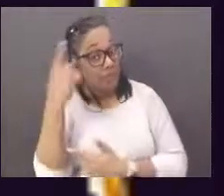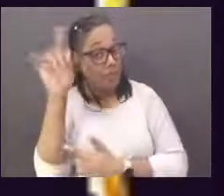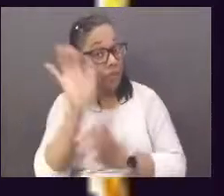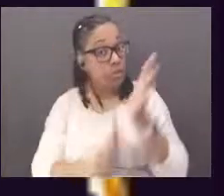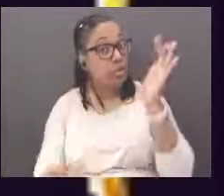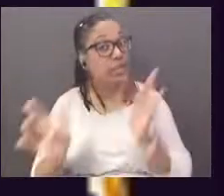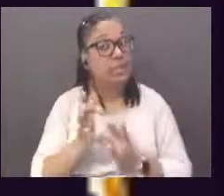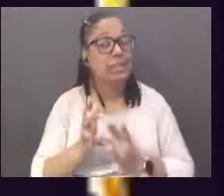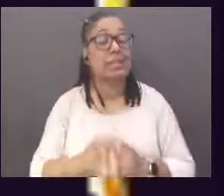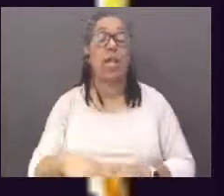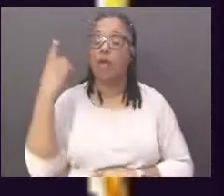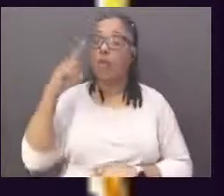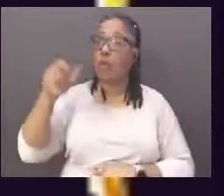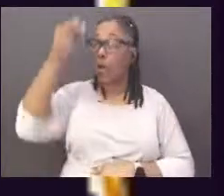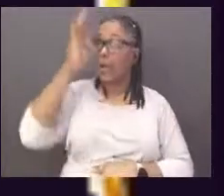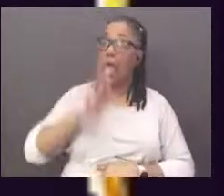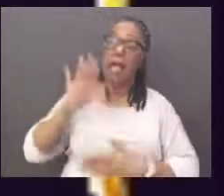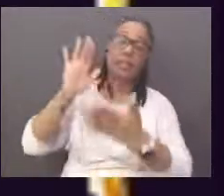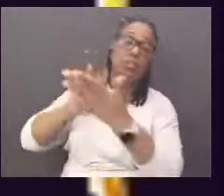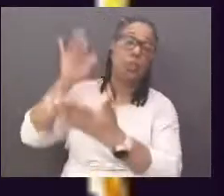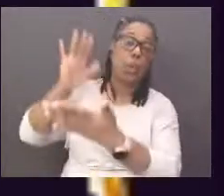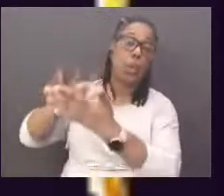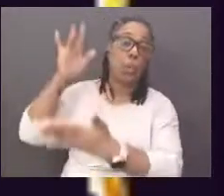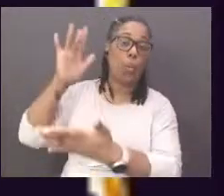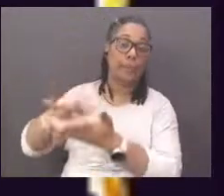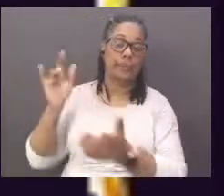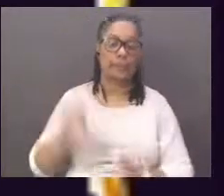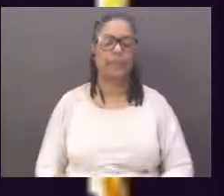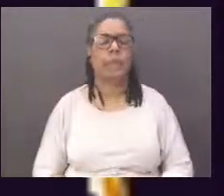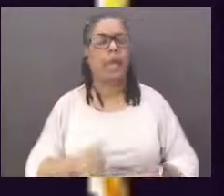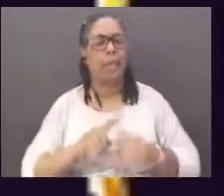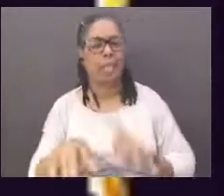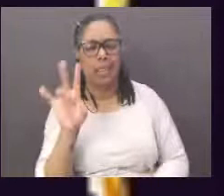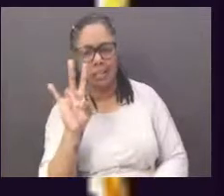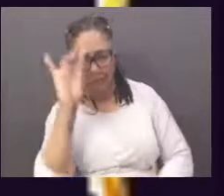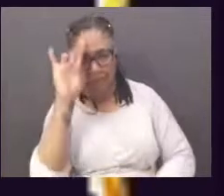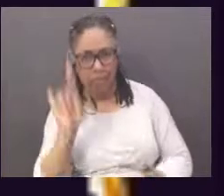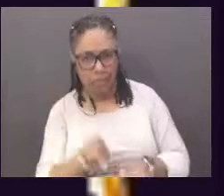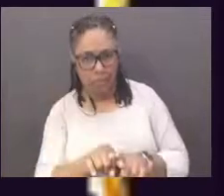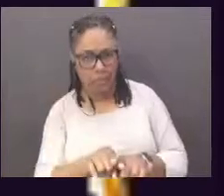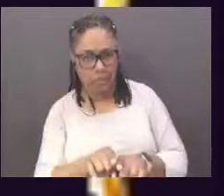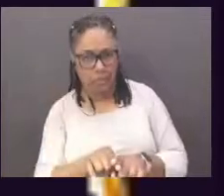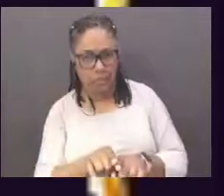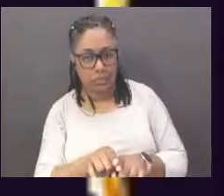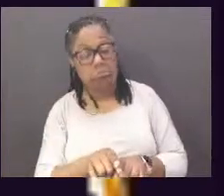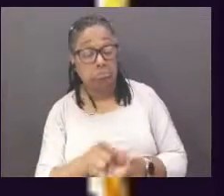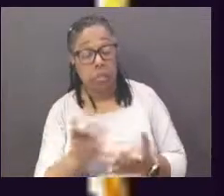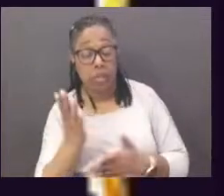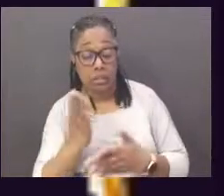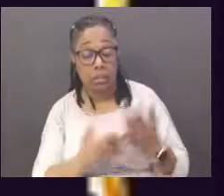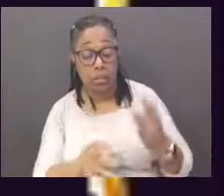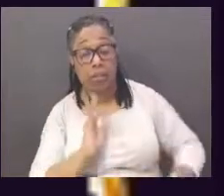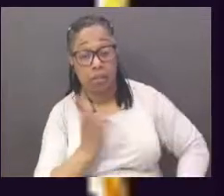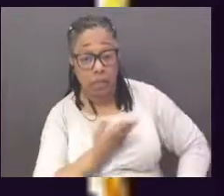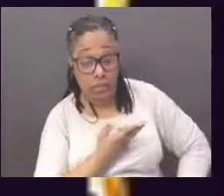God. While these seven brothers and some of us are in it for the